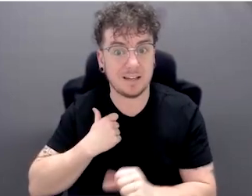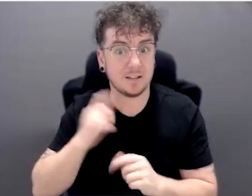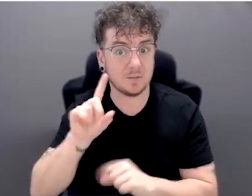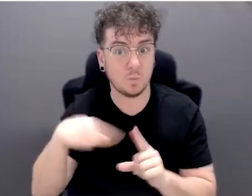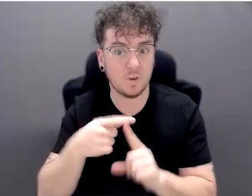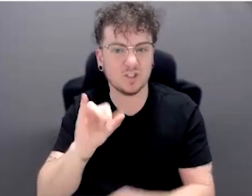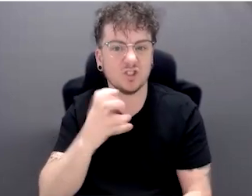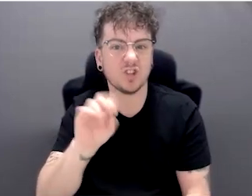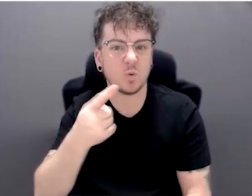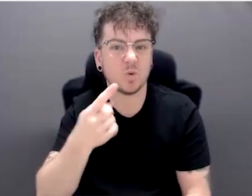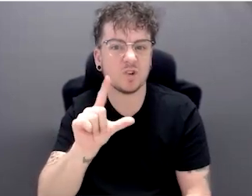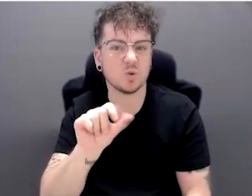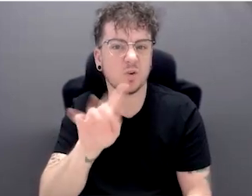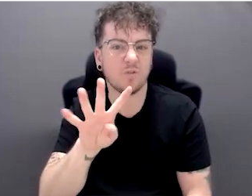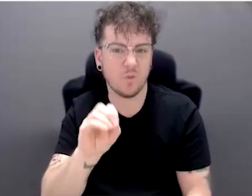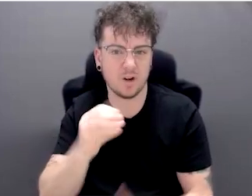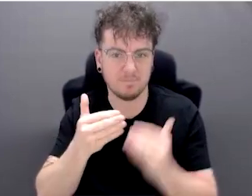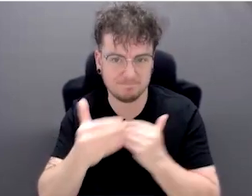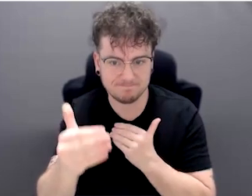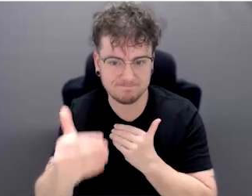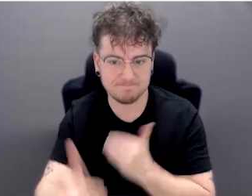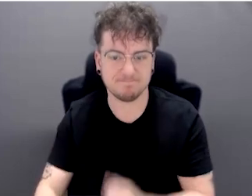2040. Next slide.